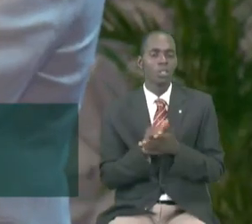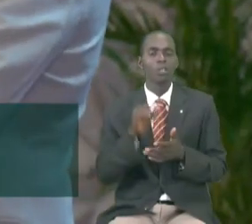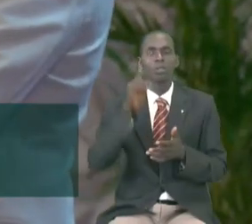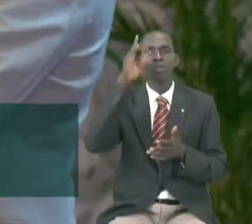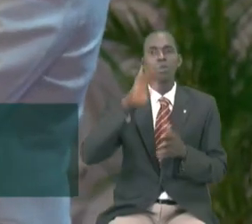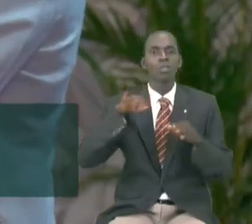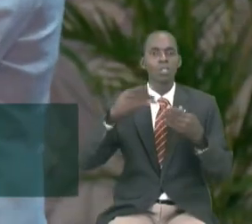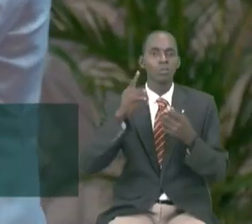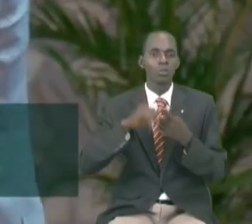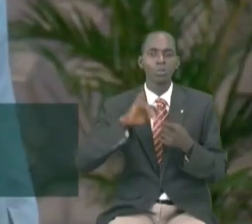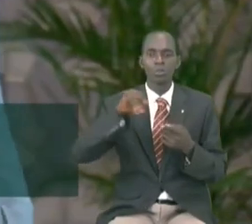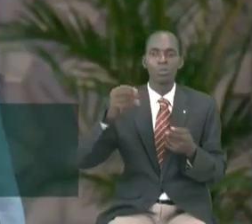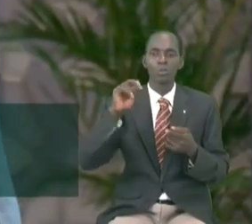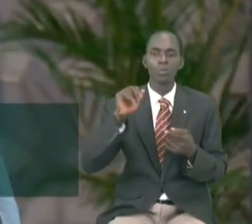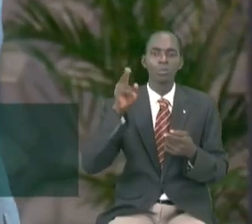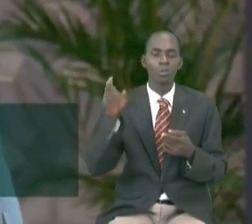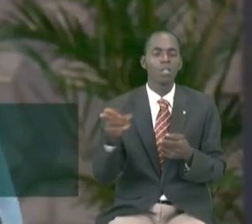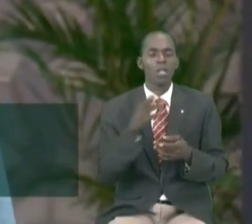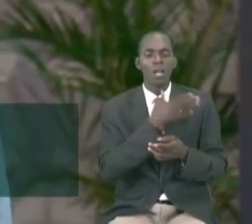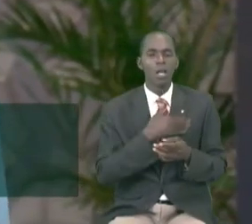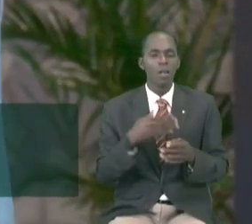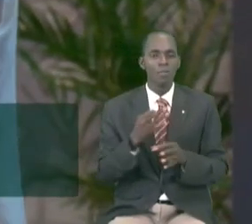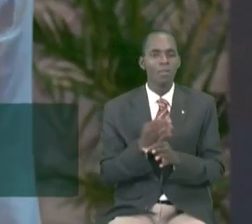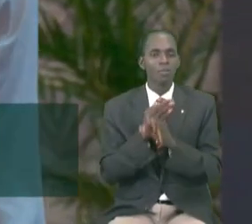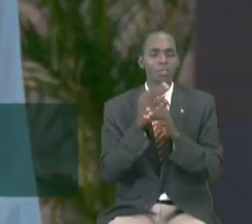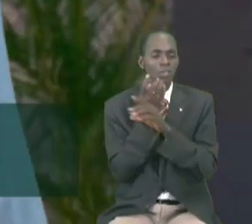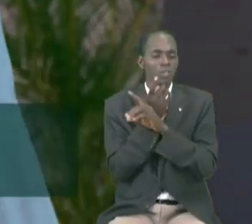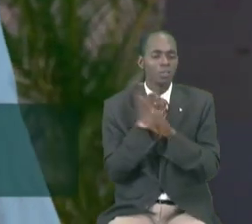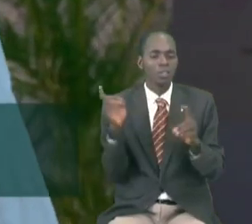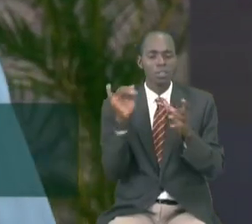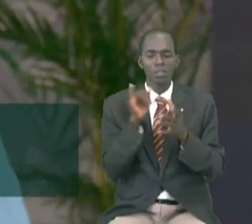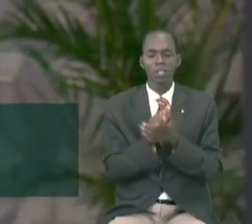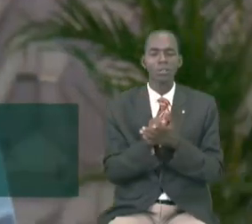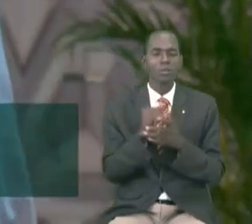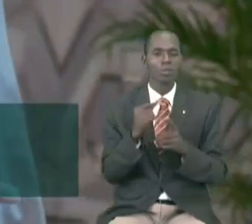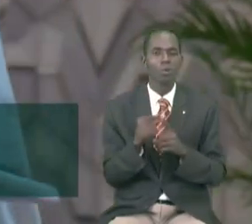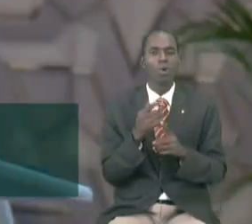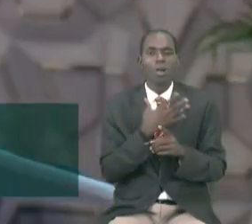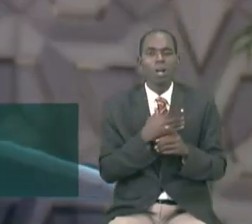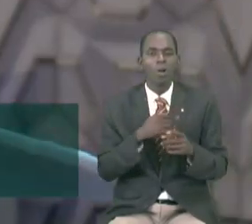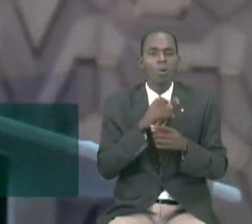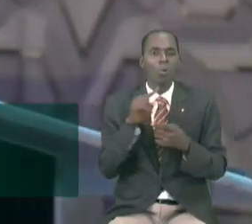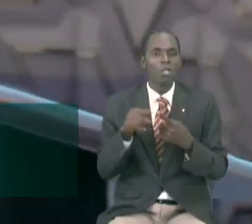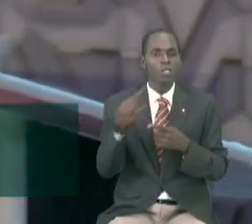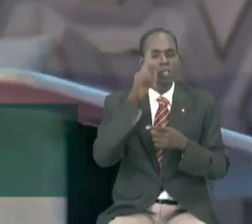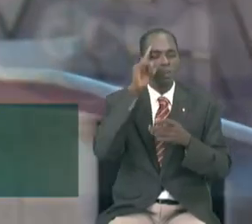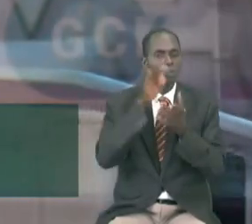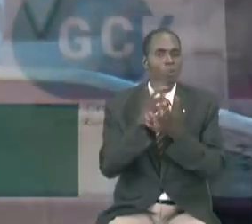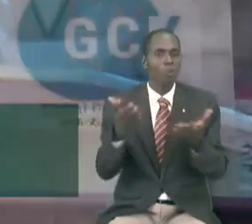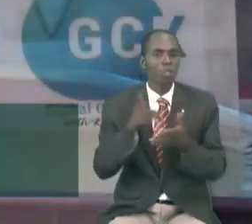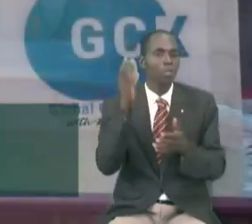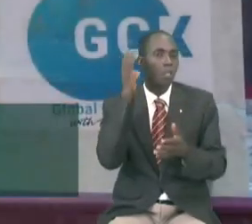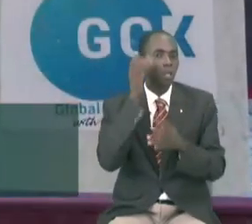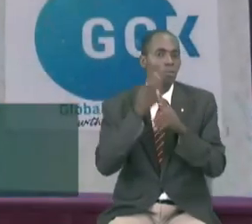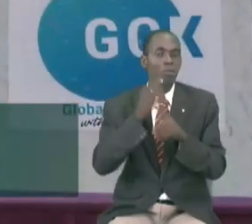they believed God who had spoken to Jonah and through Jonah. How does it show that you believe God? You don't